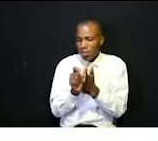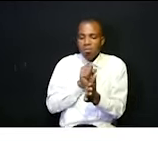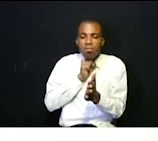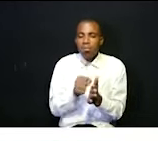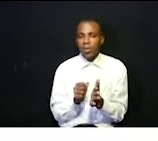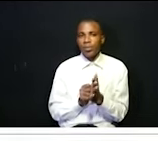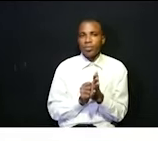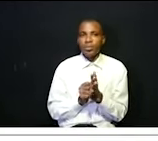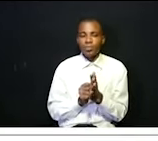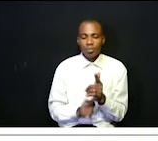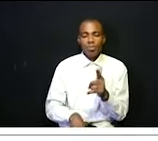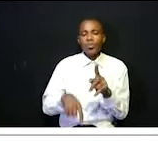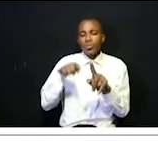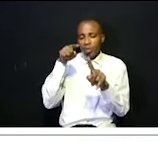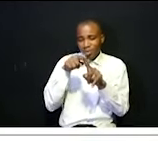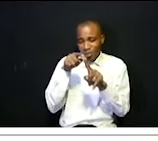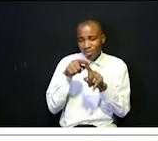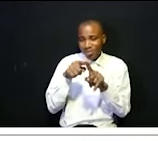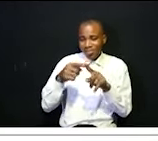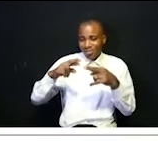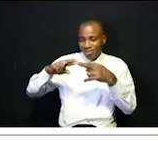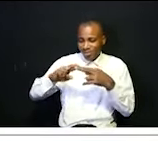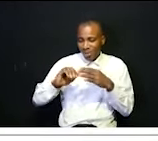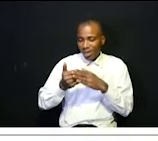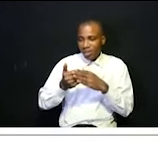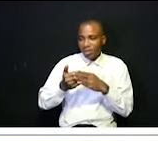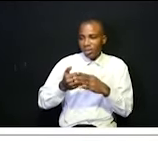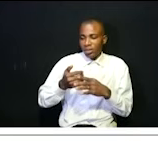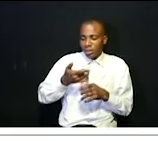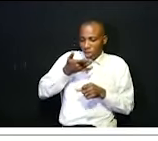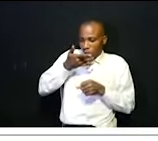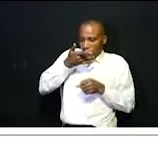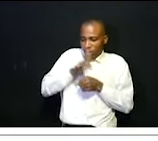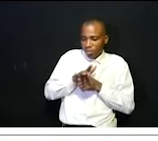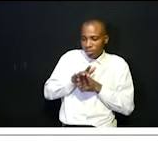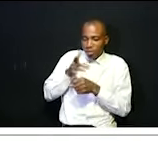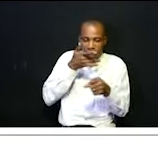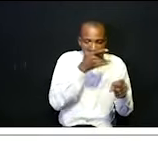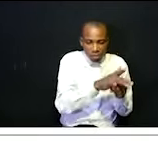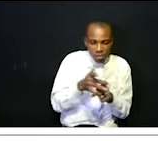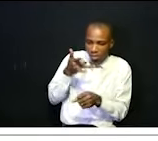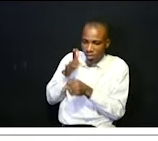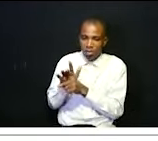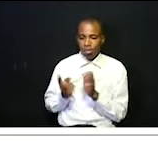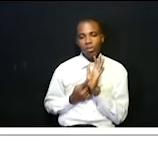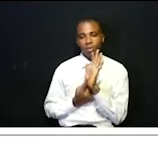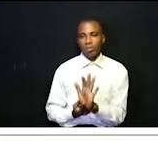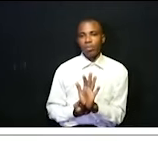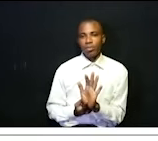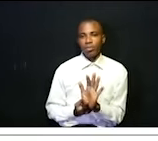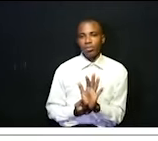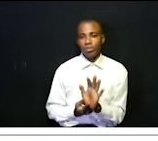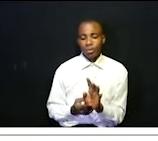it is established by oath or a sign. Na enu ati no ye din sie anase ye di bibi eya hyenso de. So the